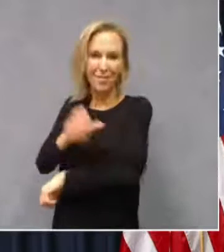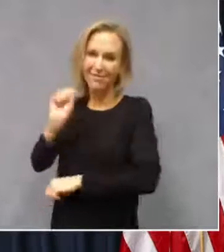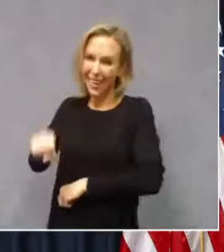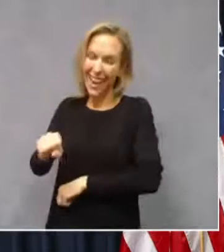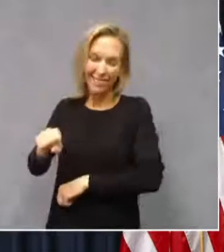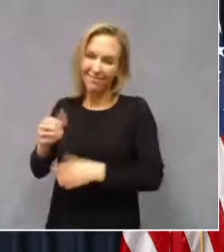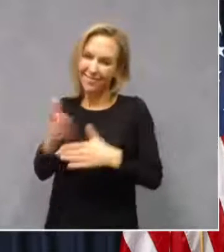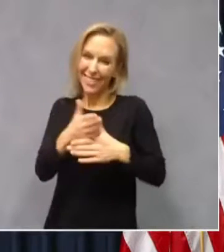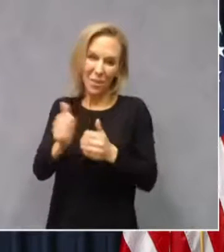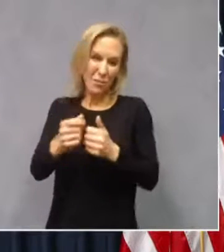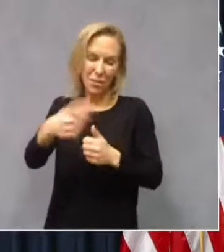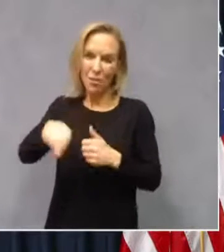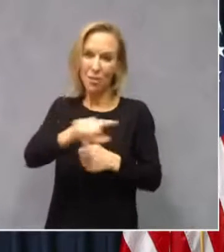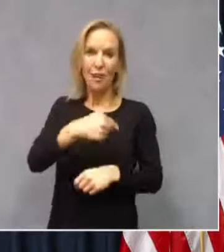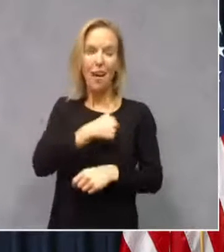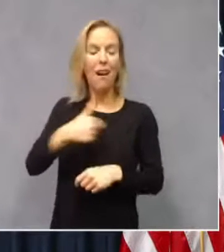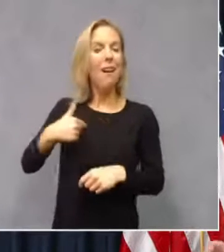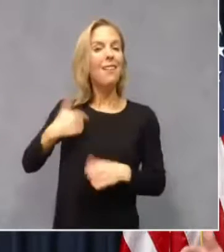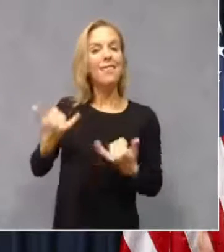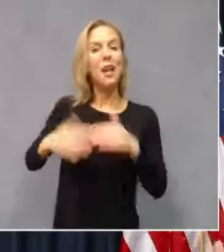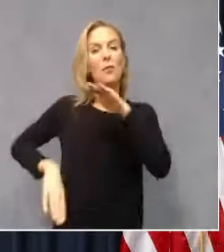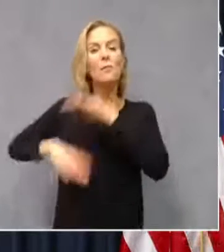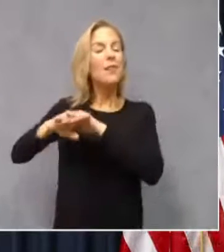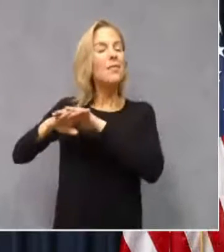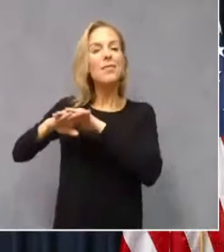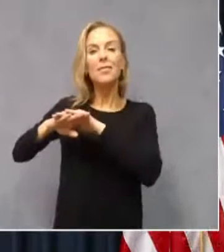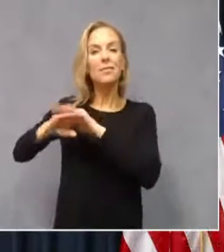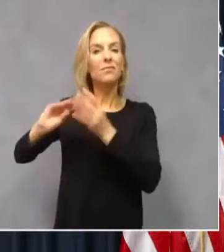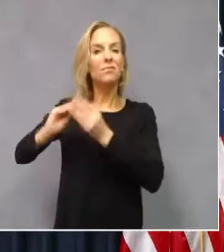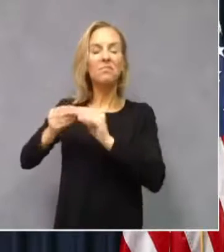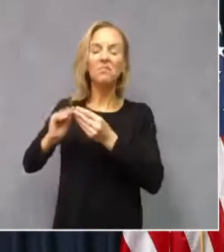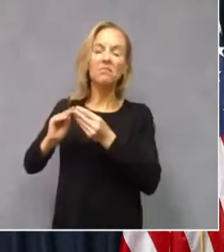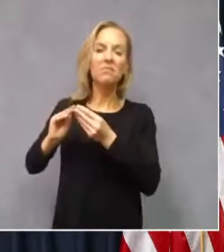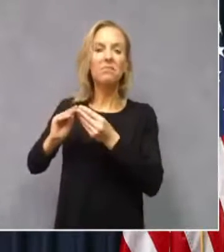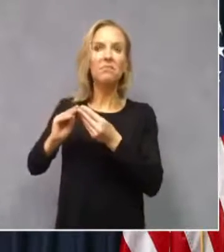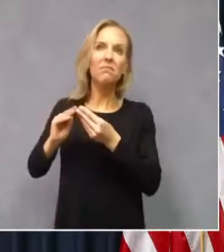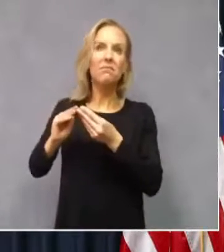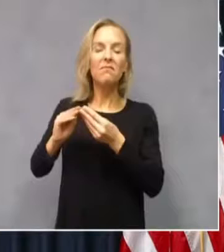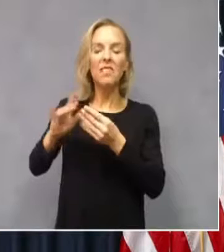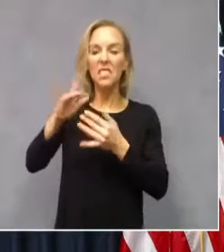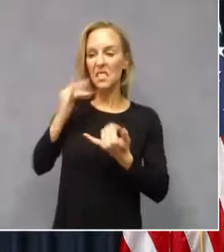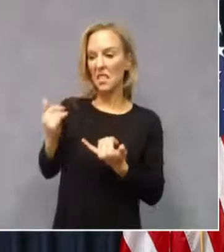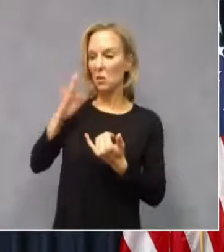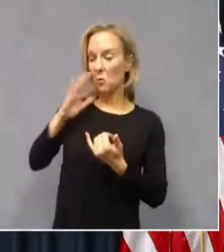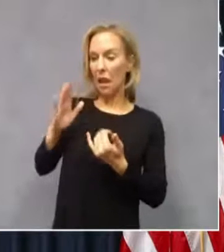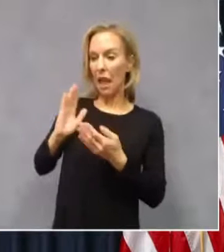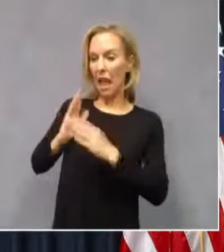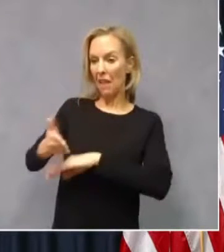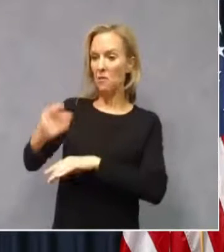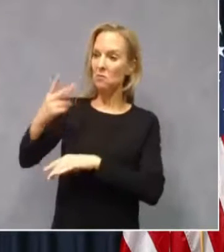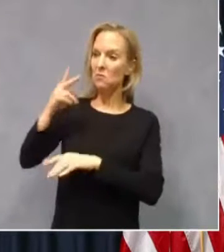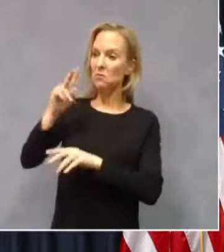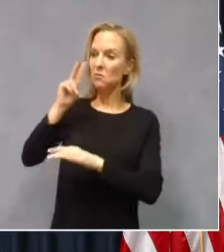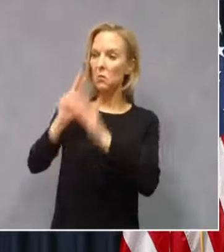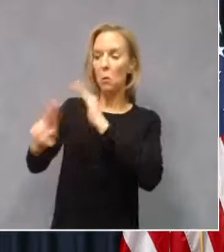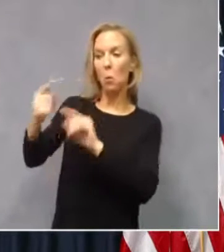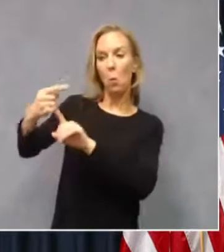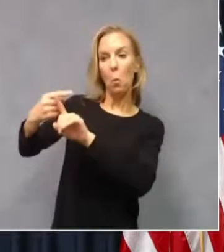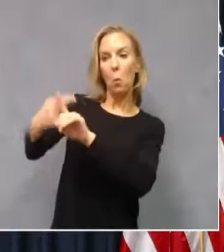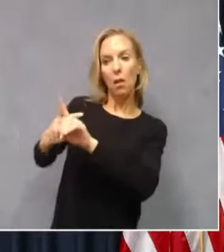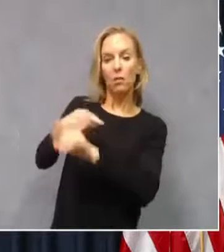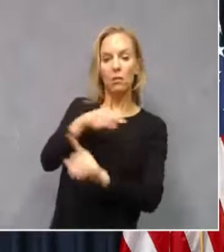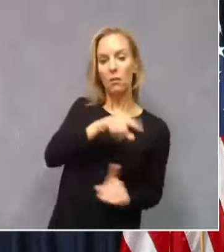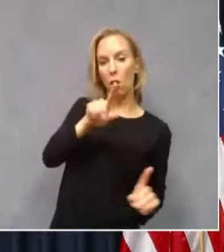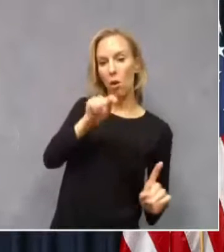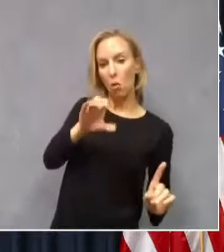Our capacity after the first, I would say, month of vaccinations in long-term care is going to be